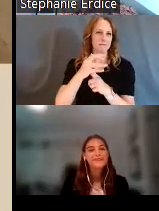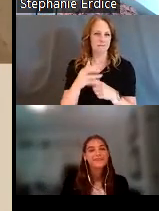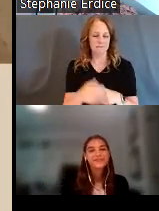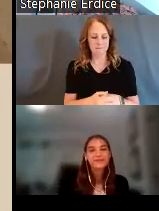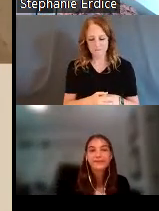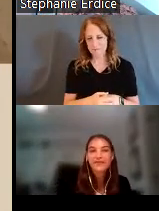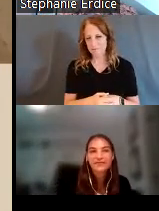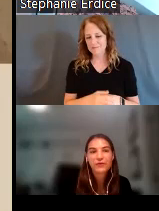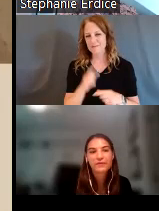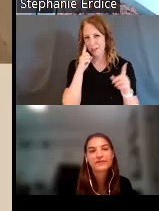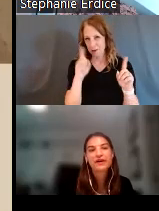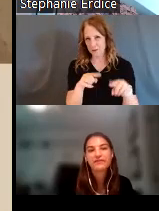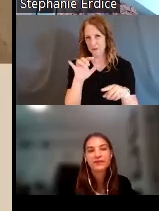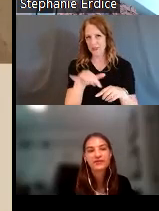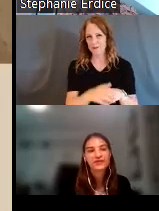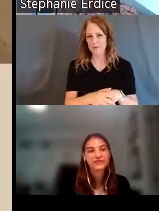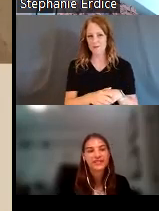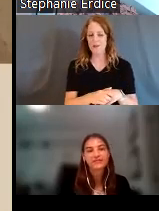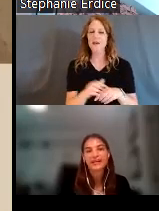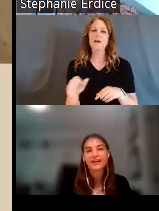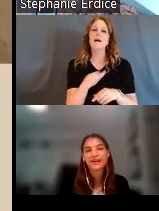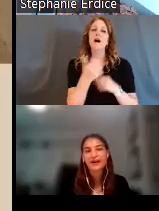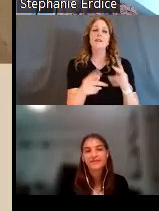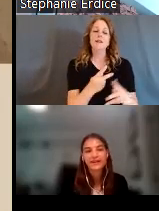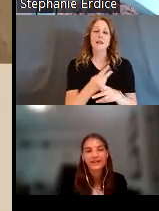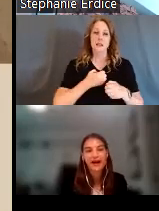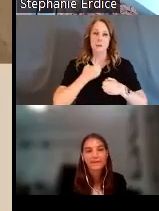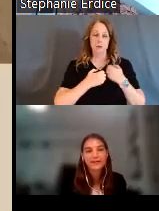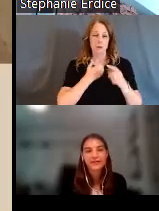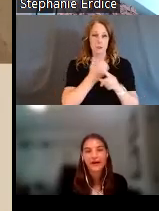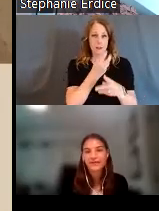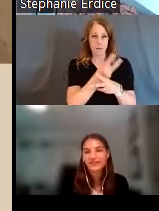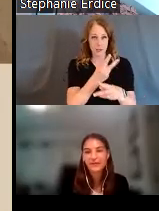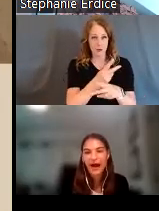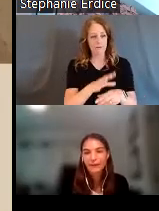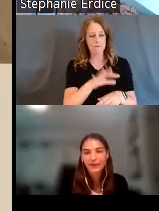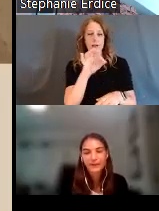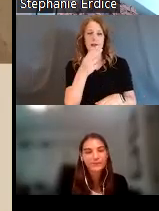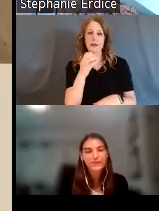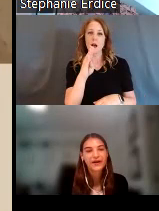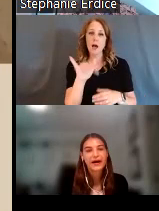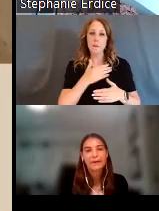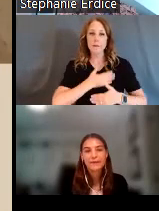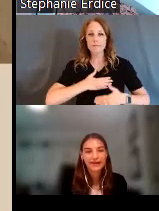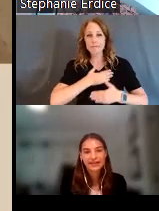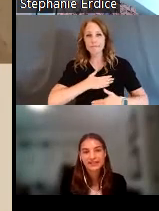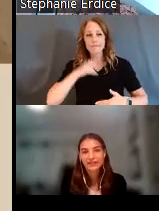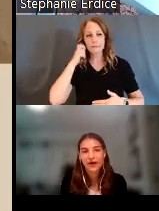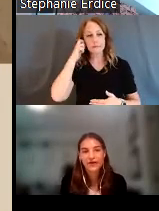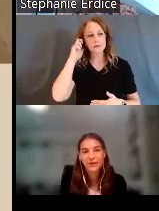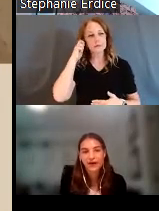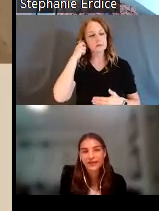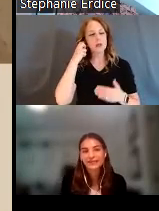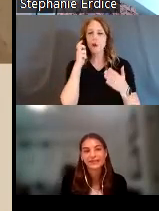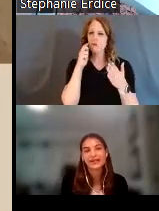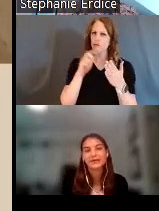Um, so some other forms of emotional self-care are finding a hobby that makes you happy, recognizing